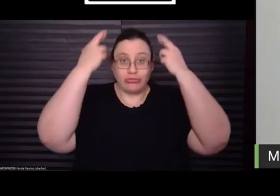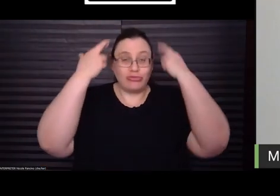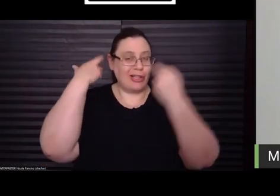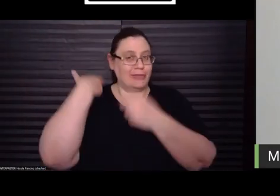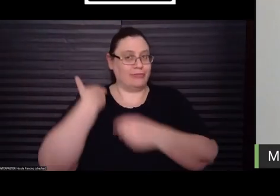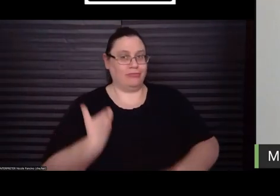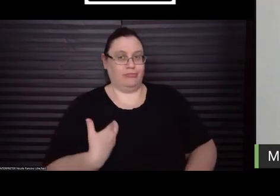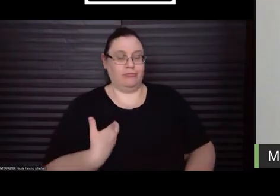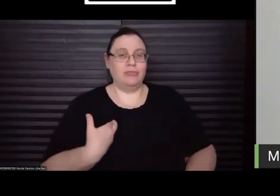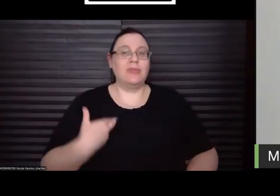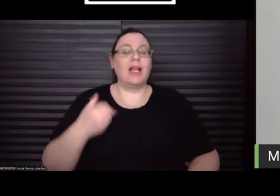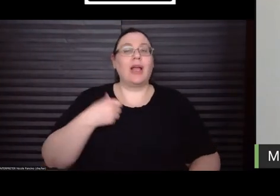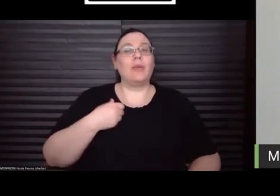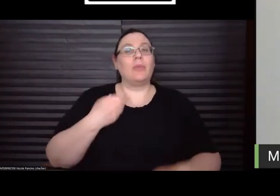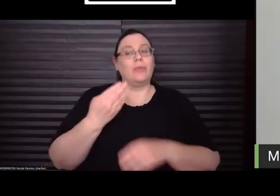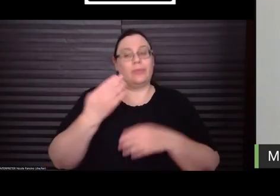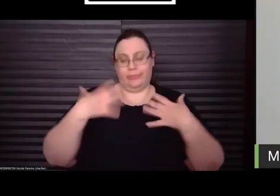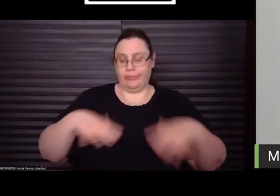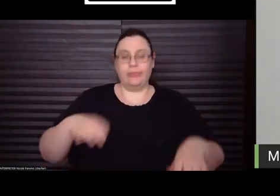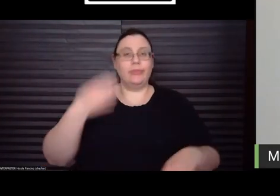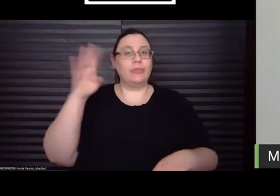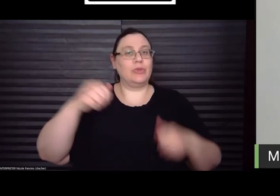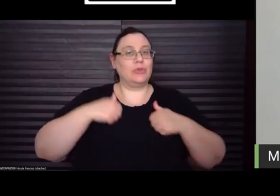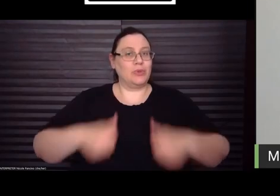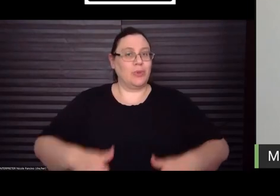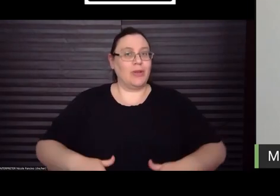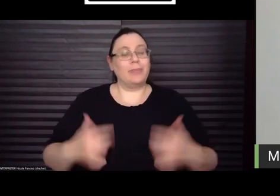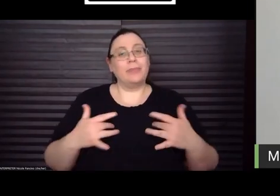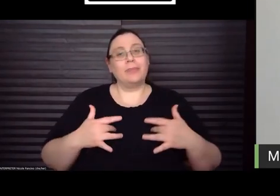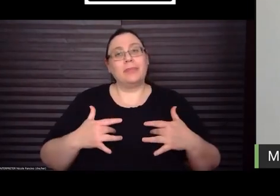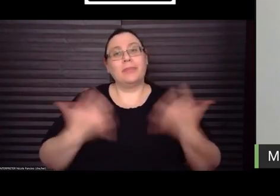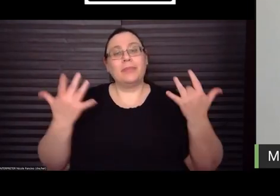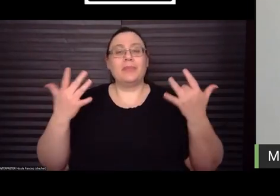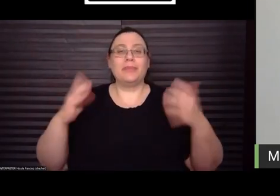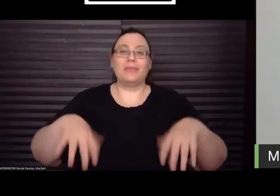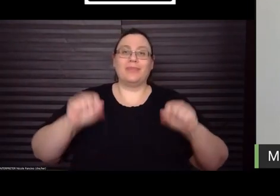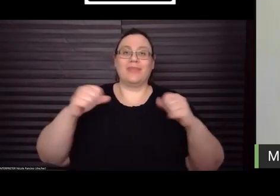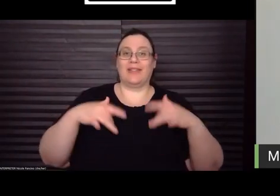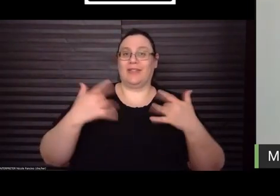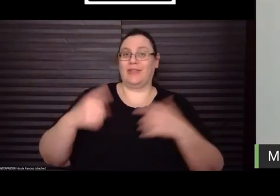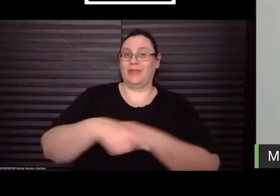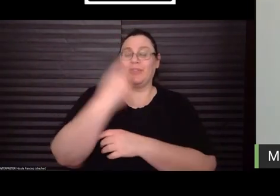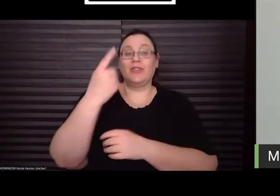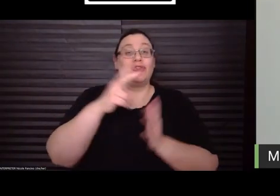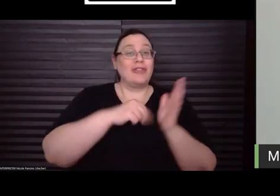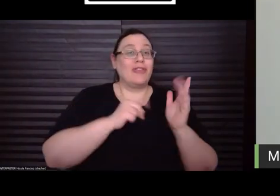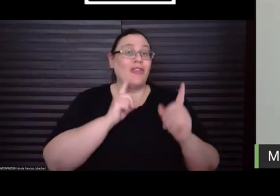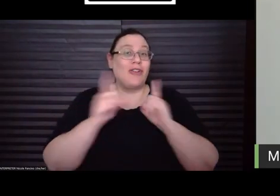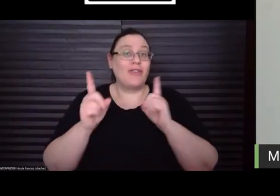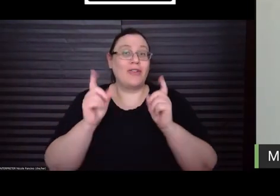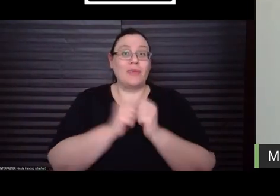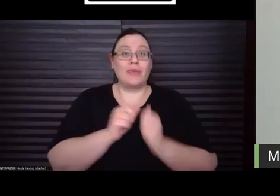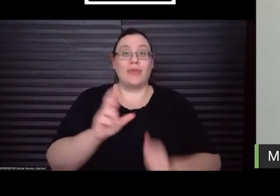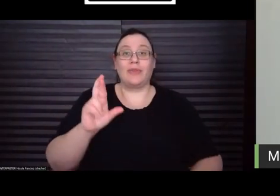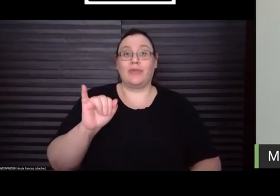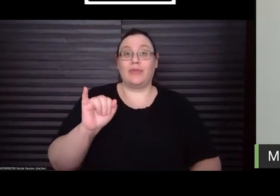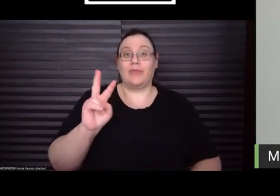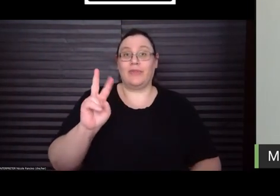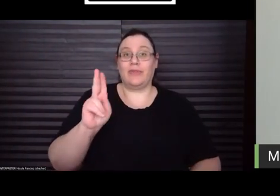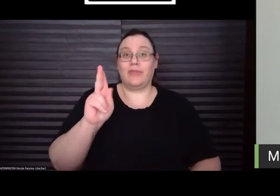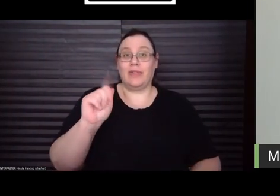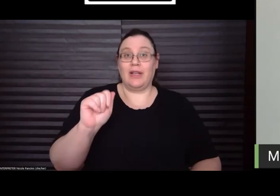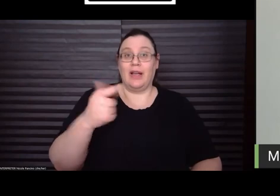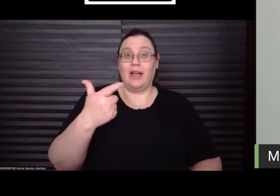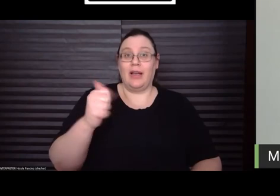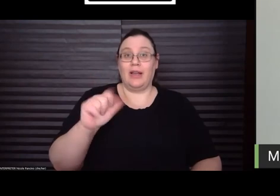to the side, and I'm wearing a blue sweater. We are delighted to bring you this event today, a reading and conversation with Rivka Galchen